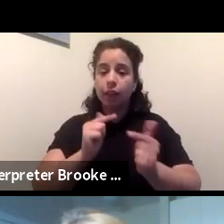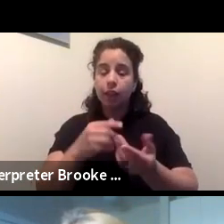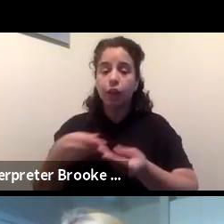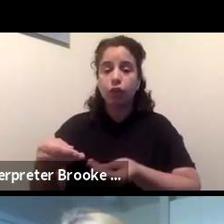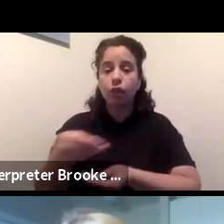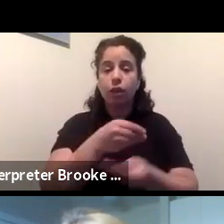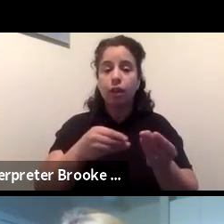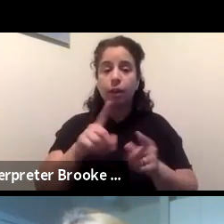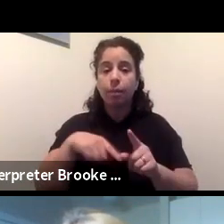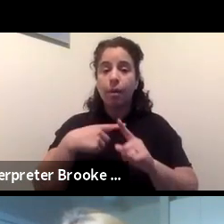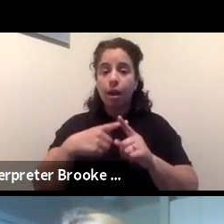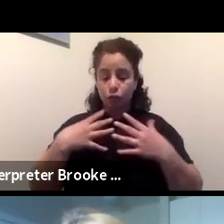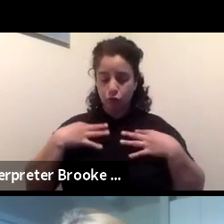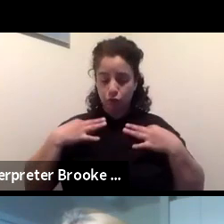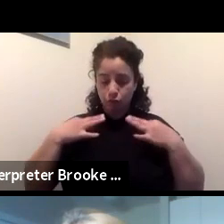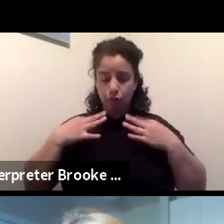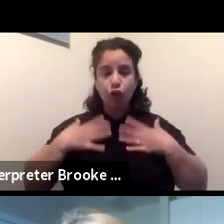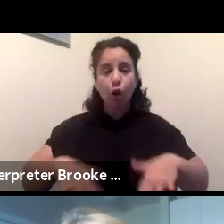comfortably.